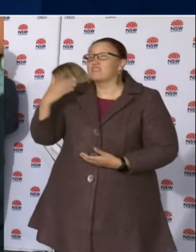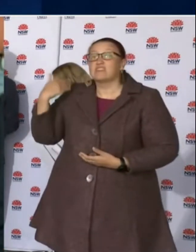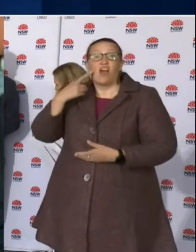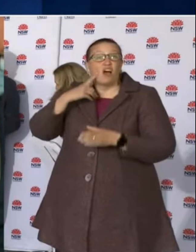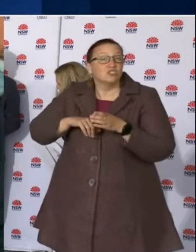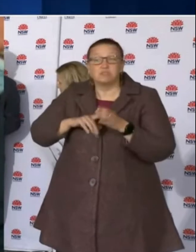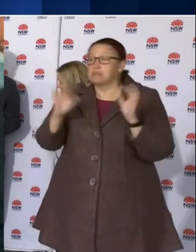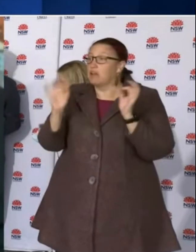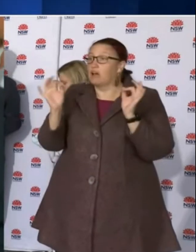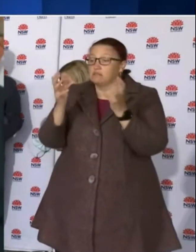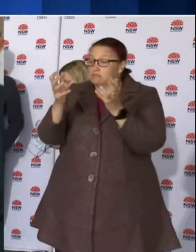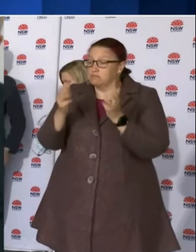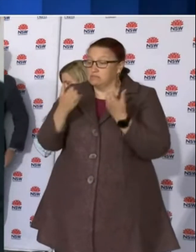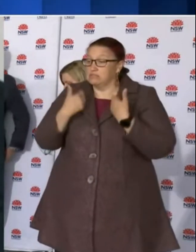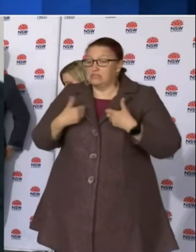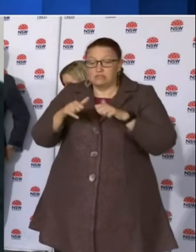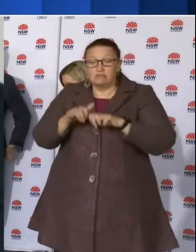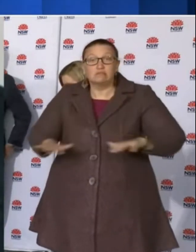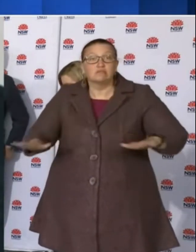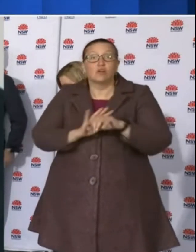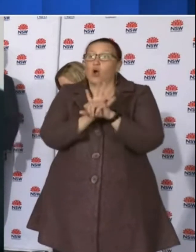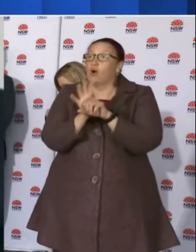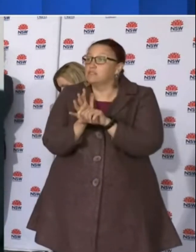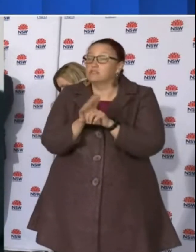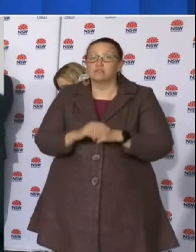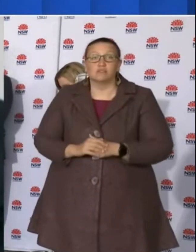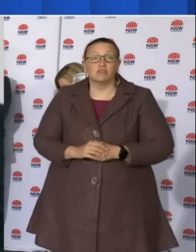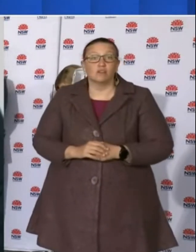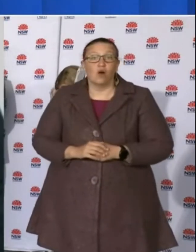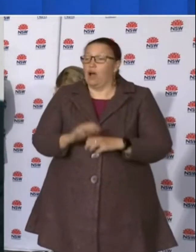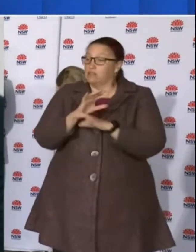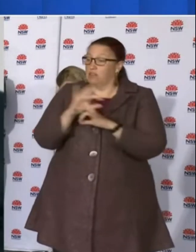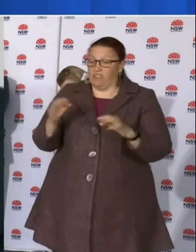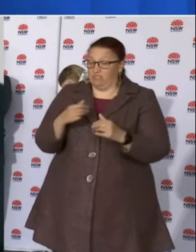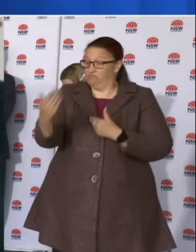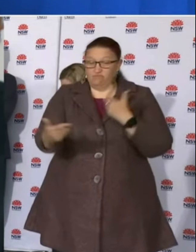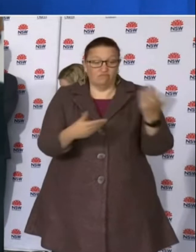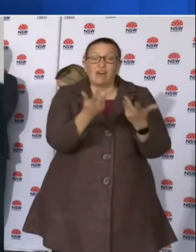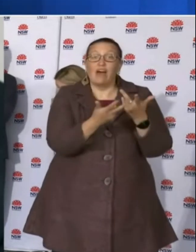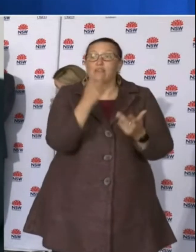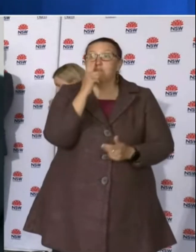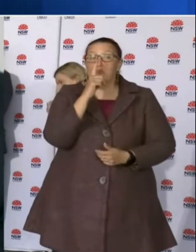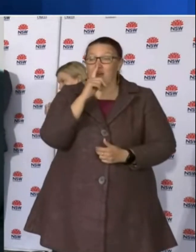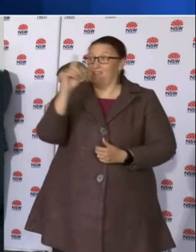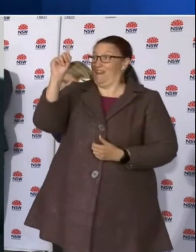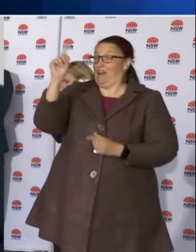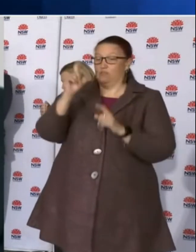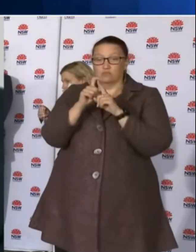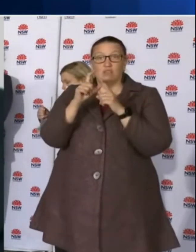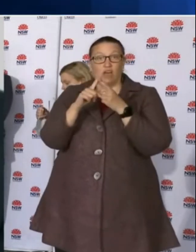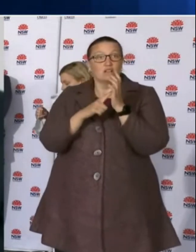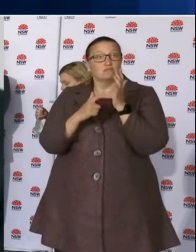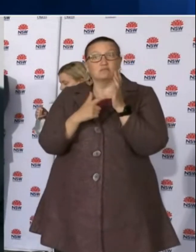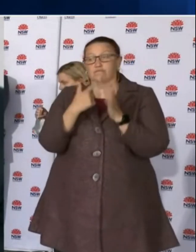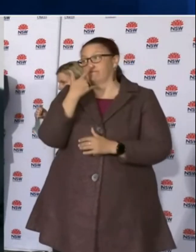younger people get the virus in the way they are or transfer the virus in the way they are. And that's why vaccination in relation